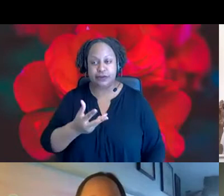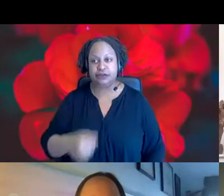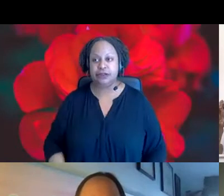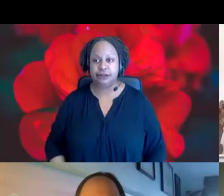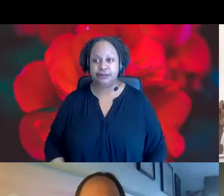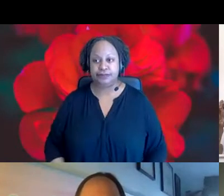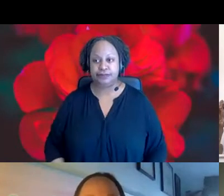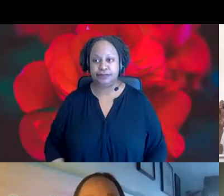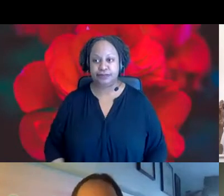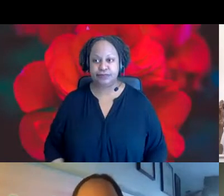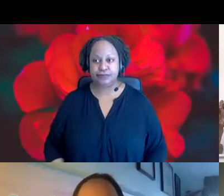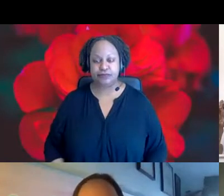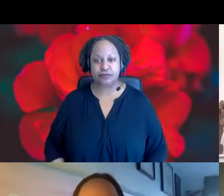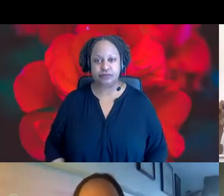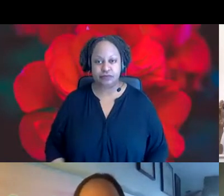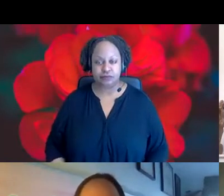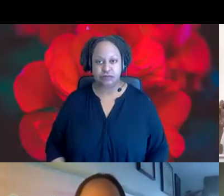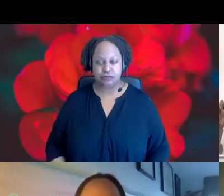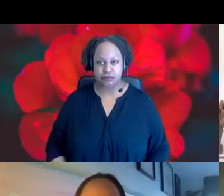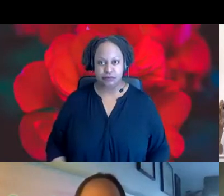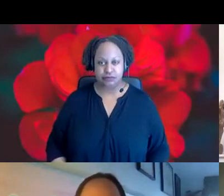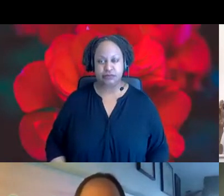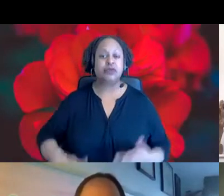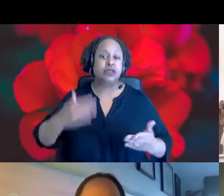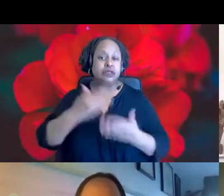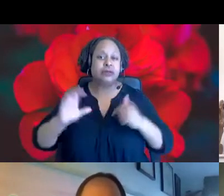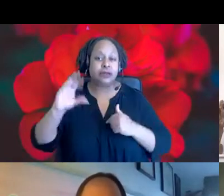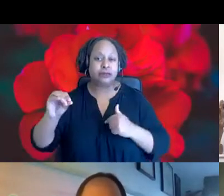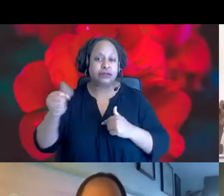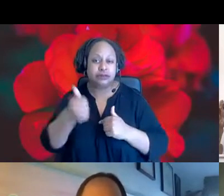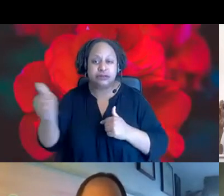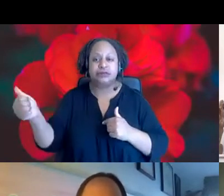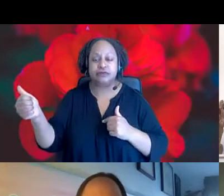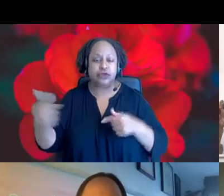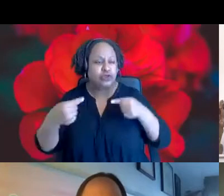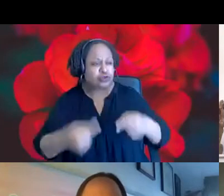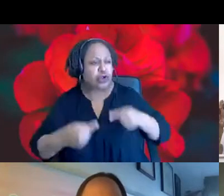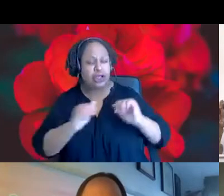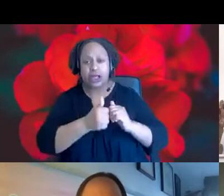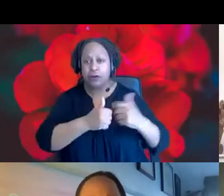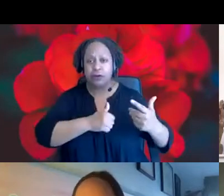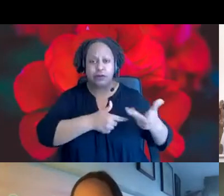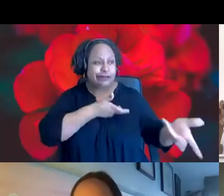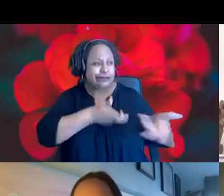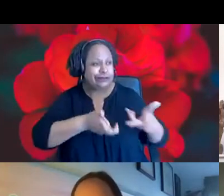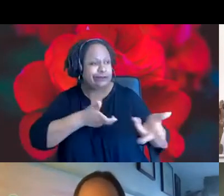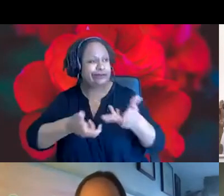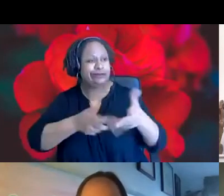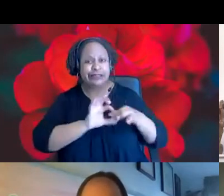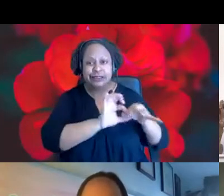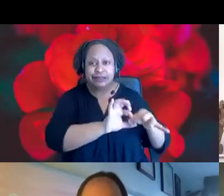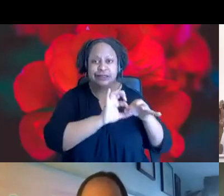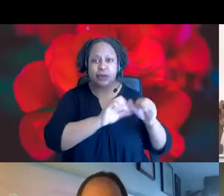how to engage meaningfully with the communities that have been not given